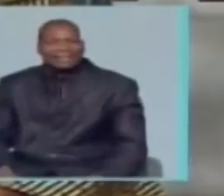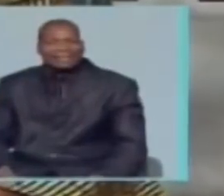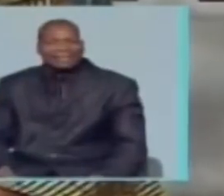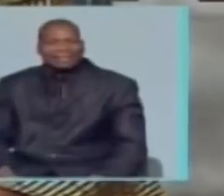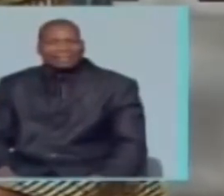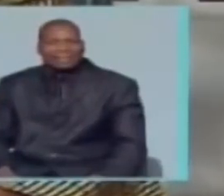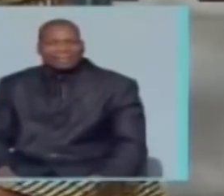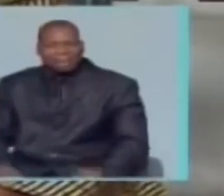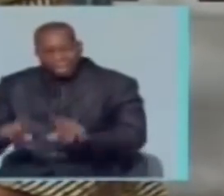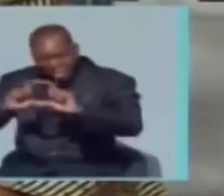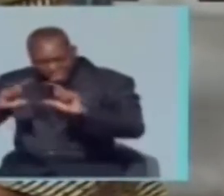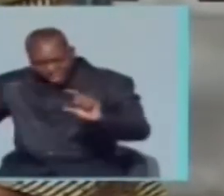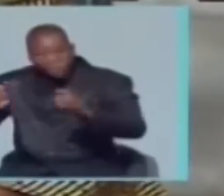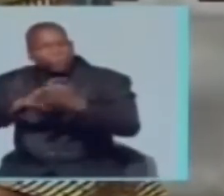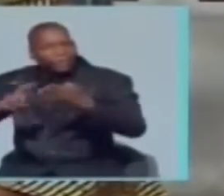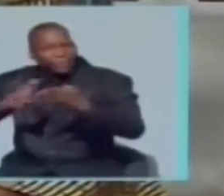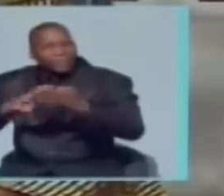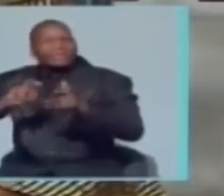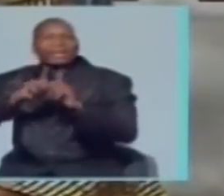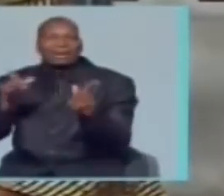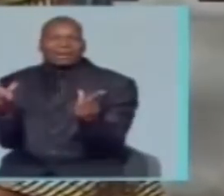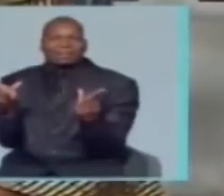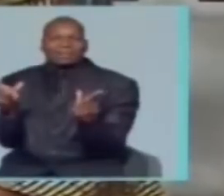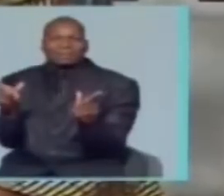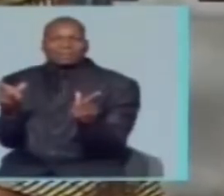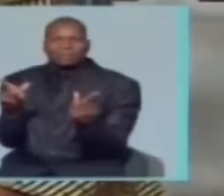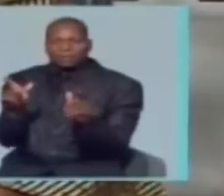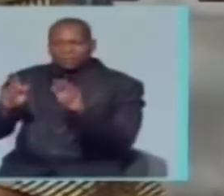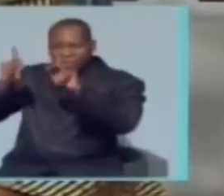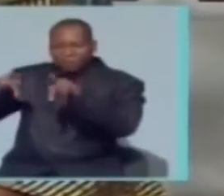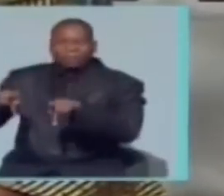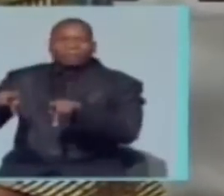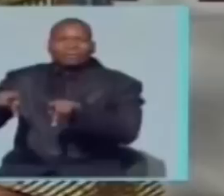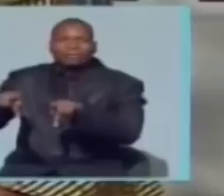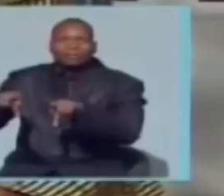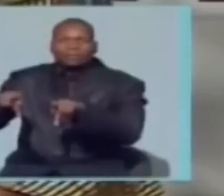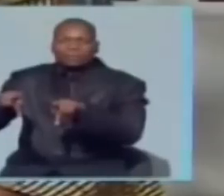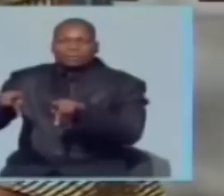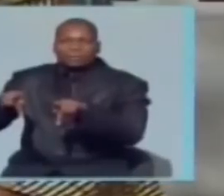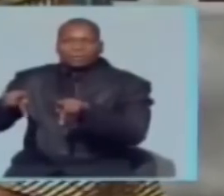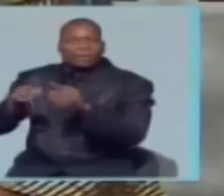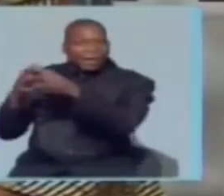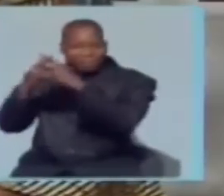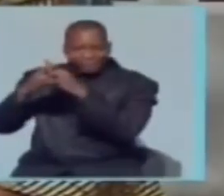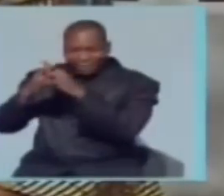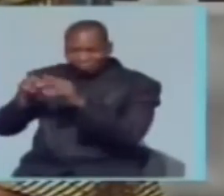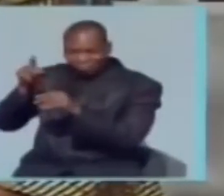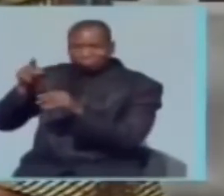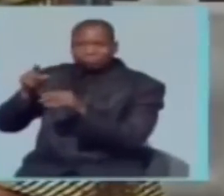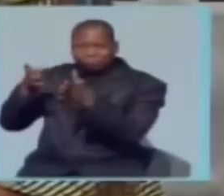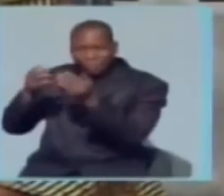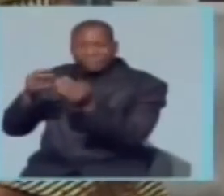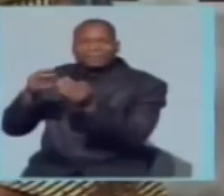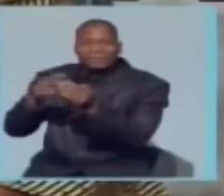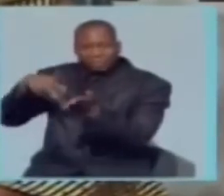quote recently by one of the candidates on the Republican Party in the U.S., I think Dr.